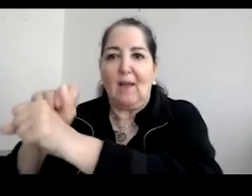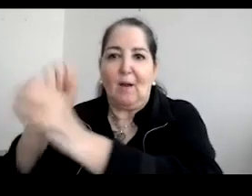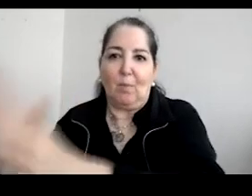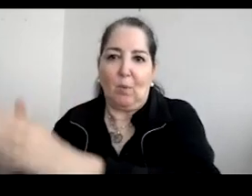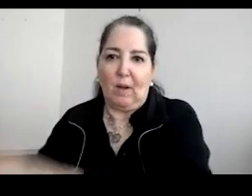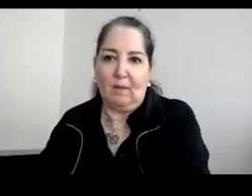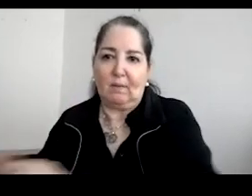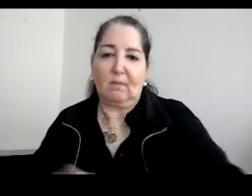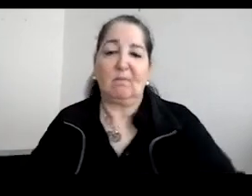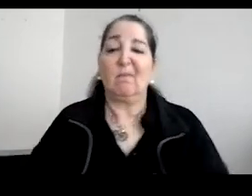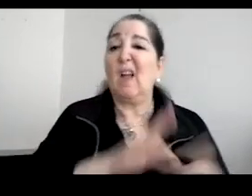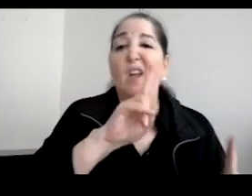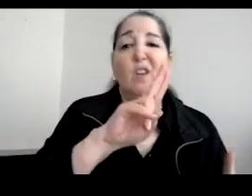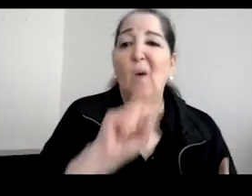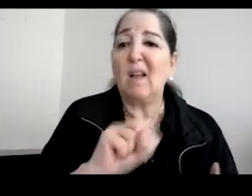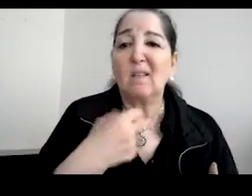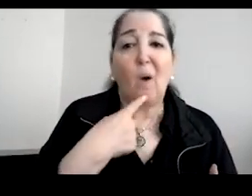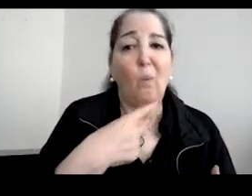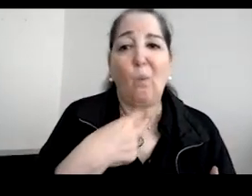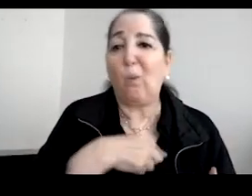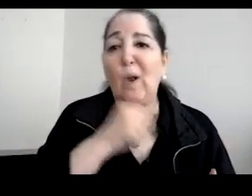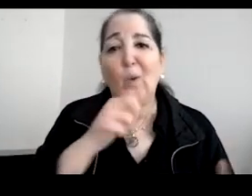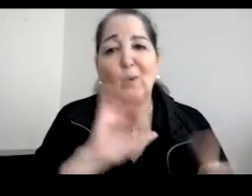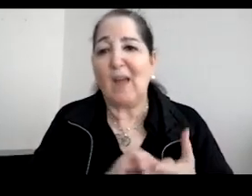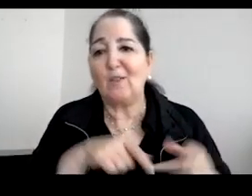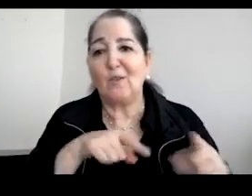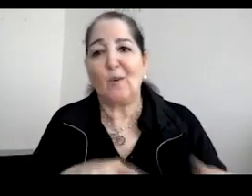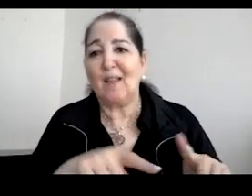of labor market policy in recessions.